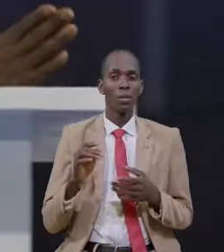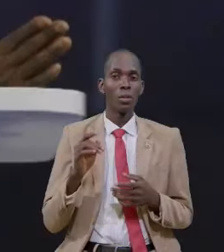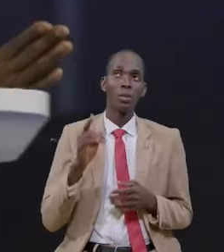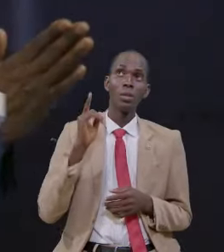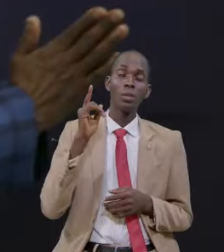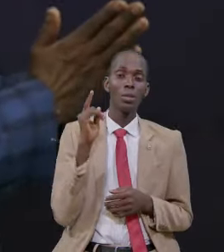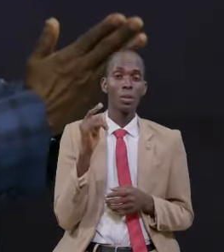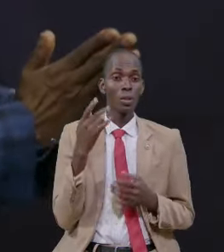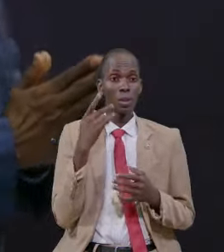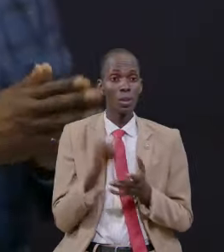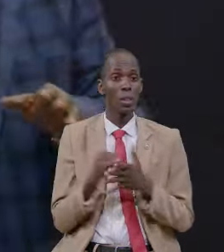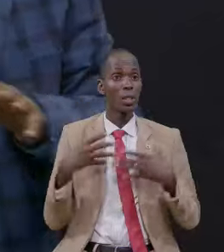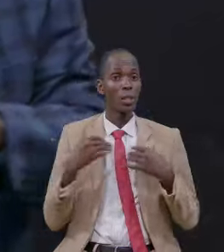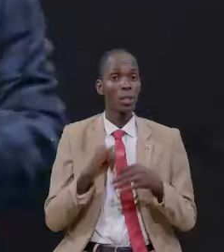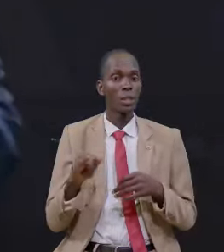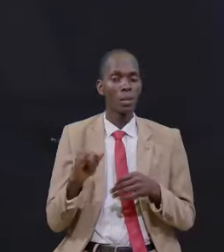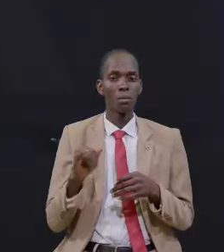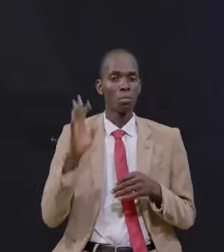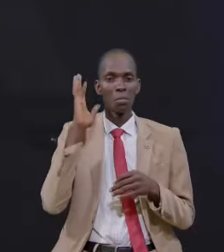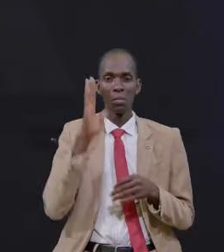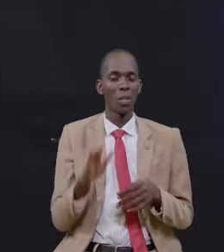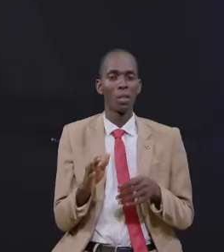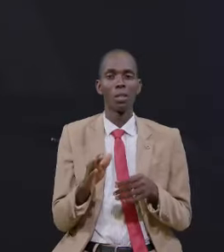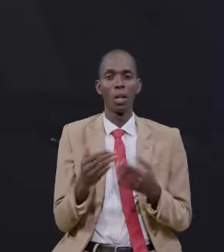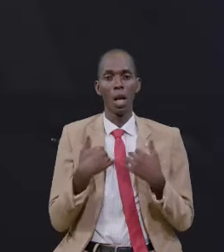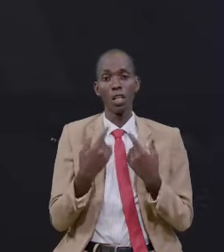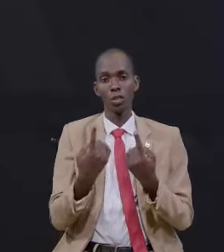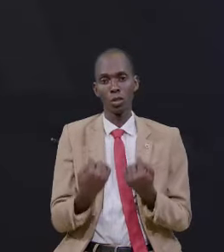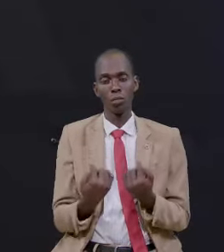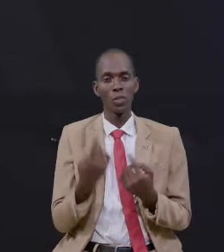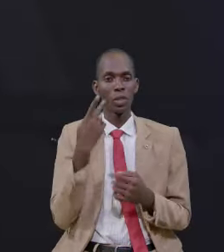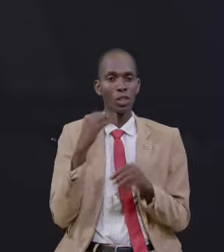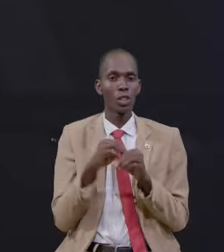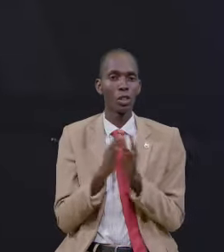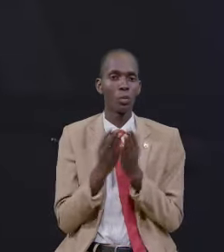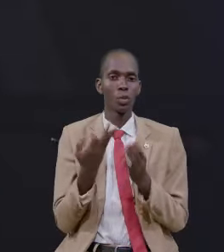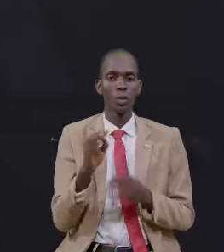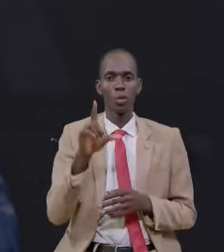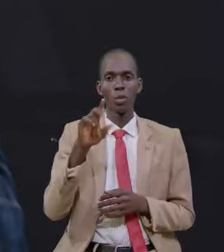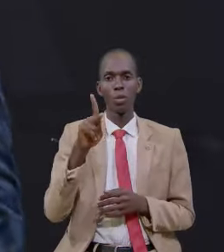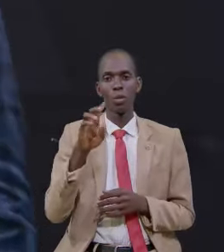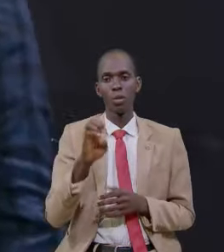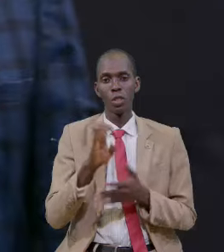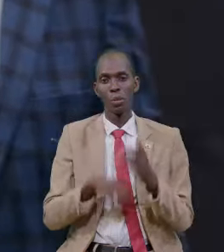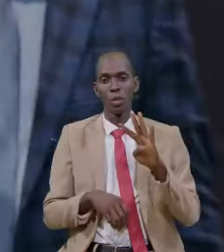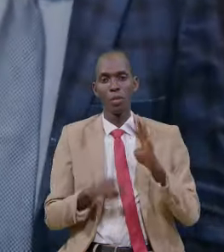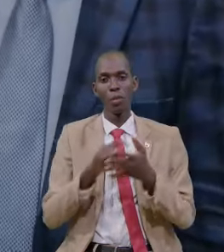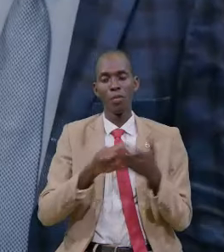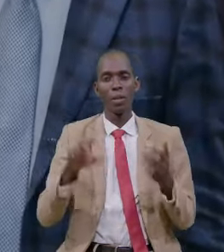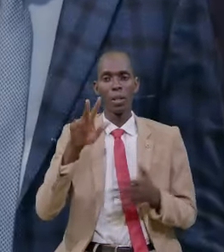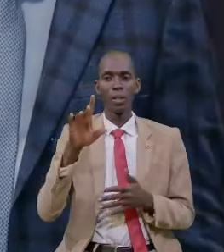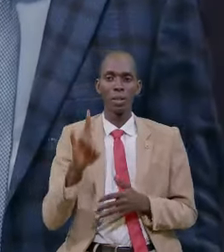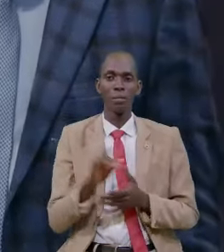has now come. Look at Luke chapter 4. I'm reading from verse 38. And